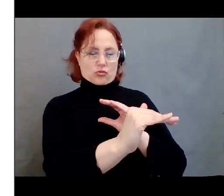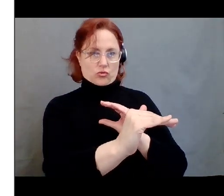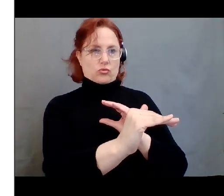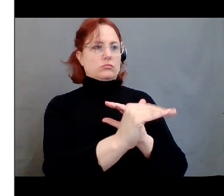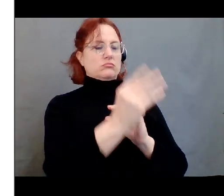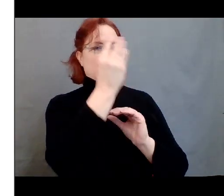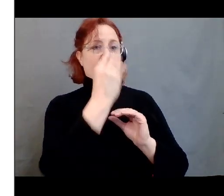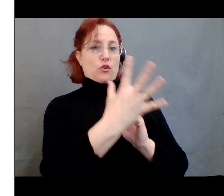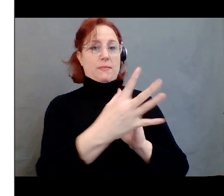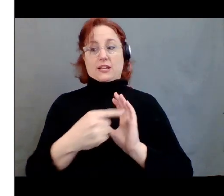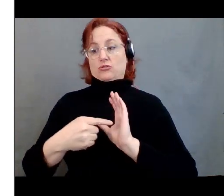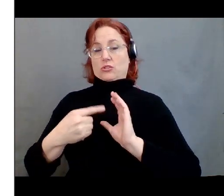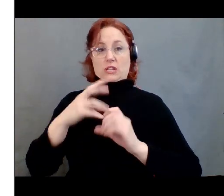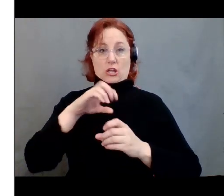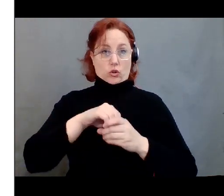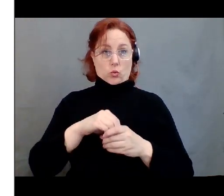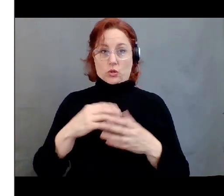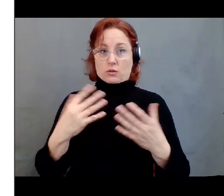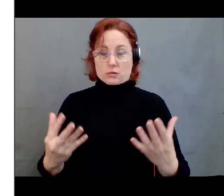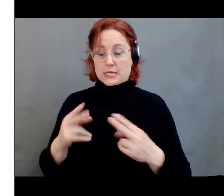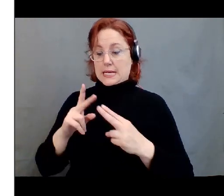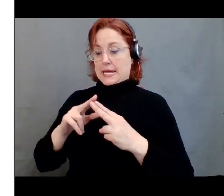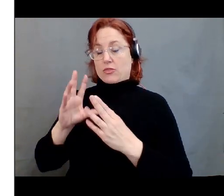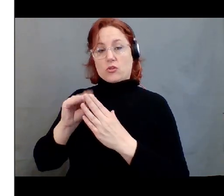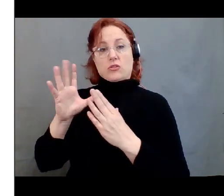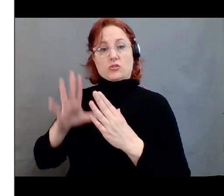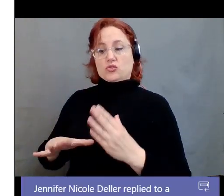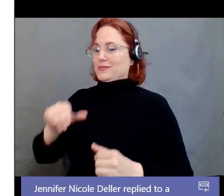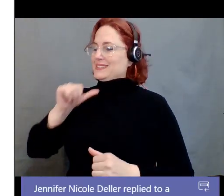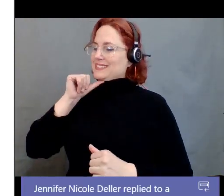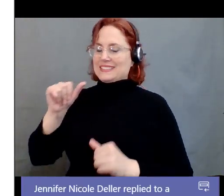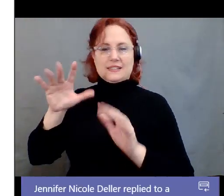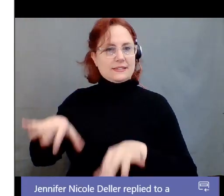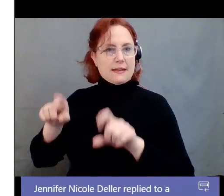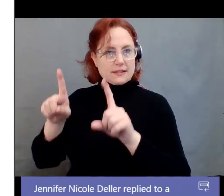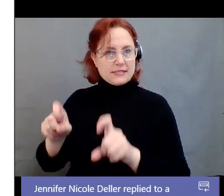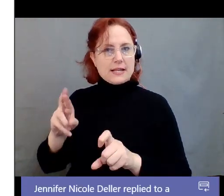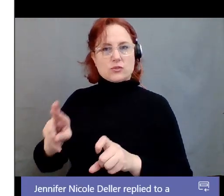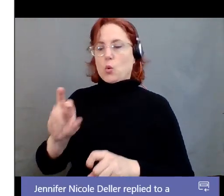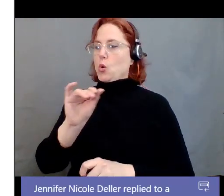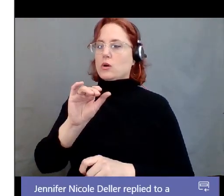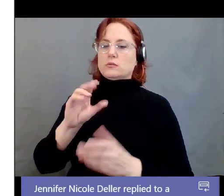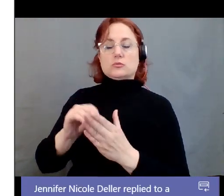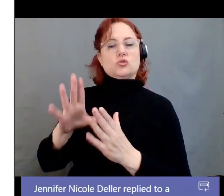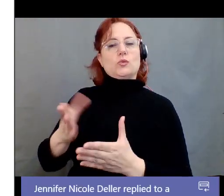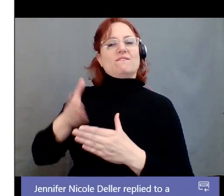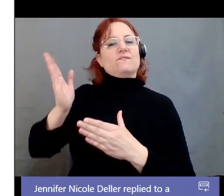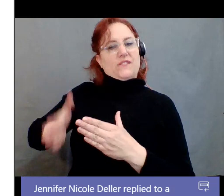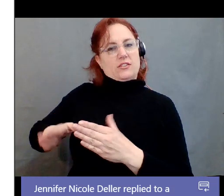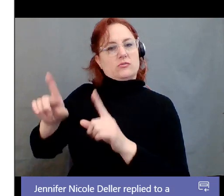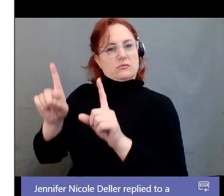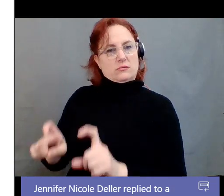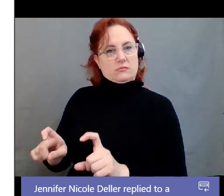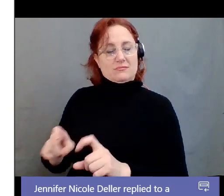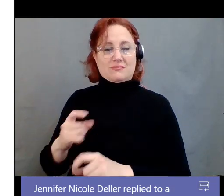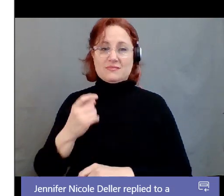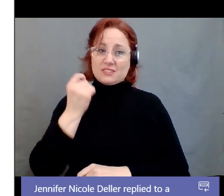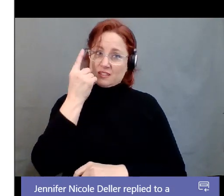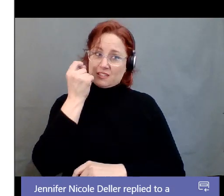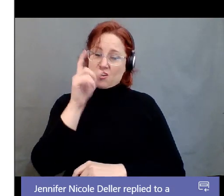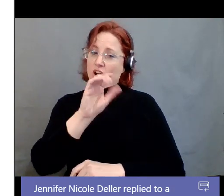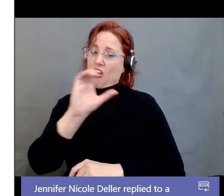completed the test or that the student did not take the test in ARC. Please note that ARC generally does not administer makeup